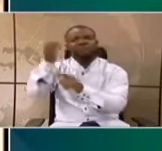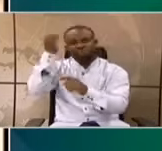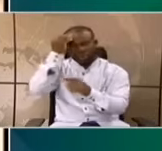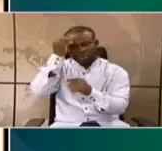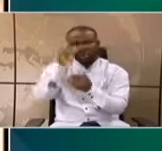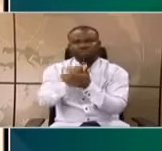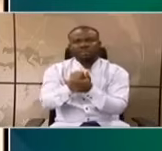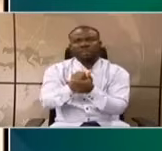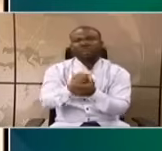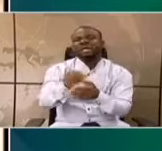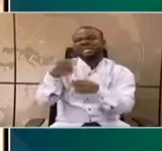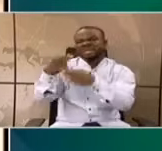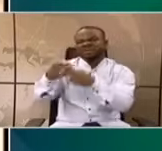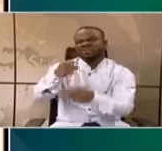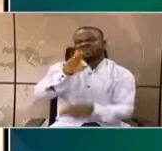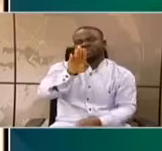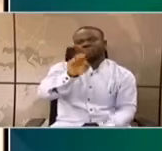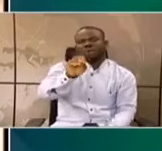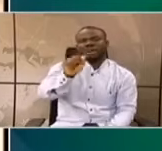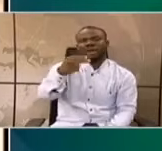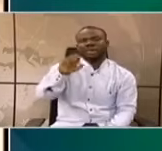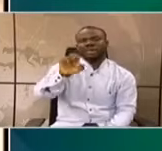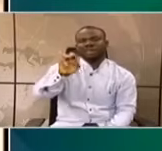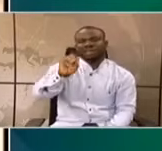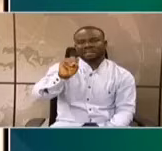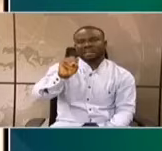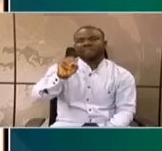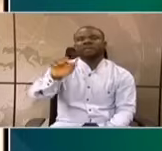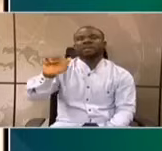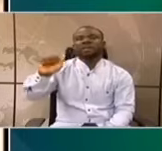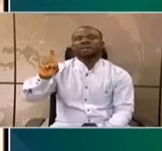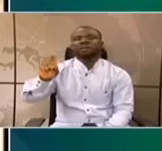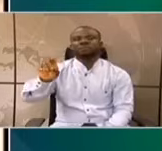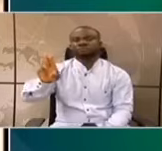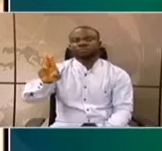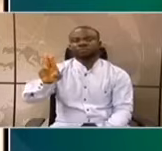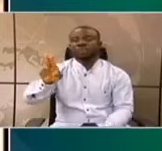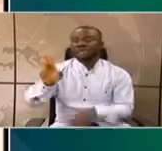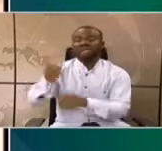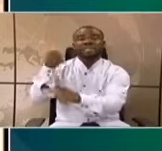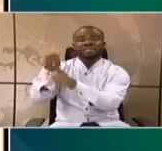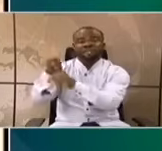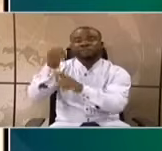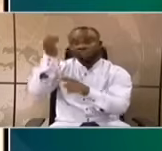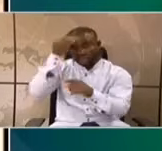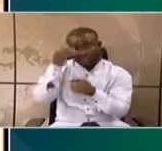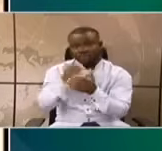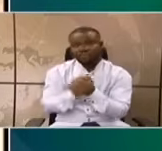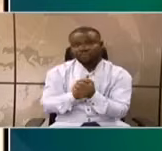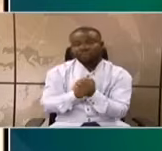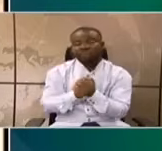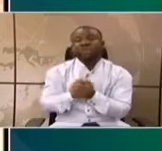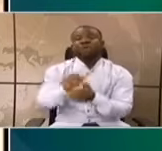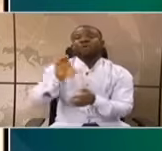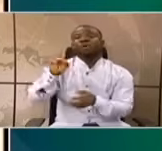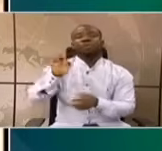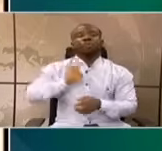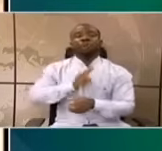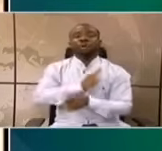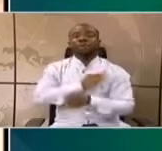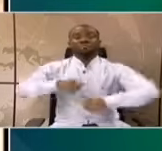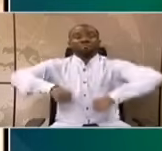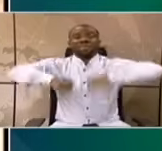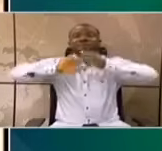bua heedu sasa na efre no onim efre na sai cocoa board mpenifo ina ya we